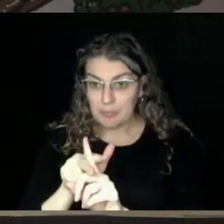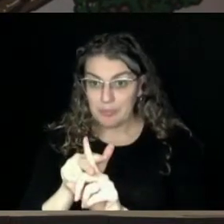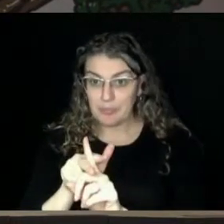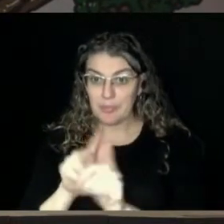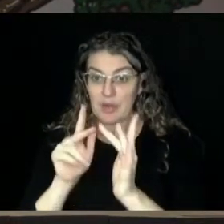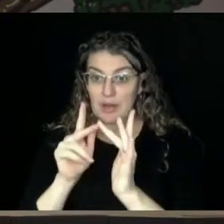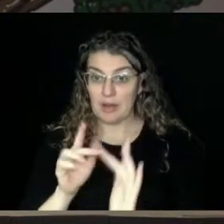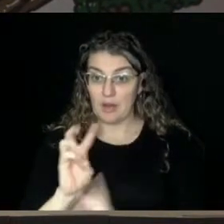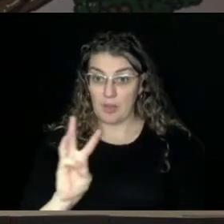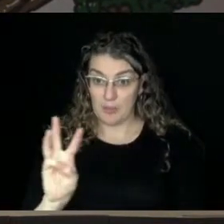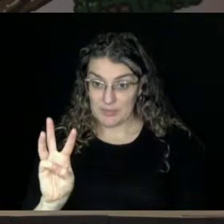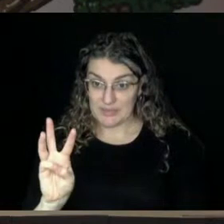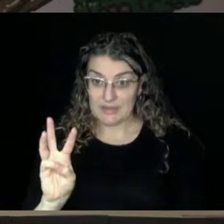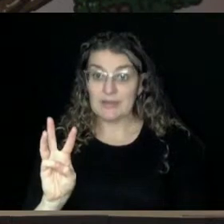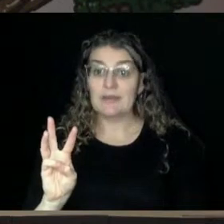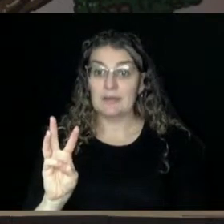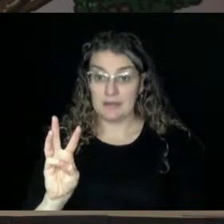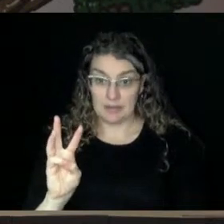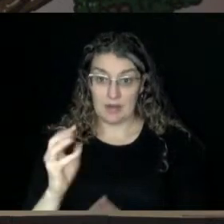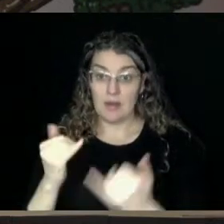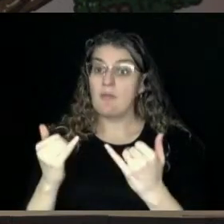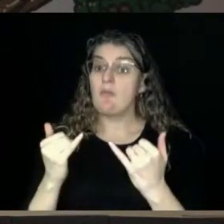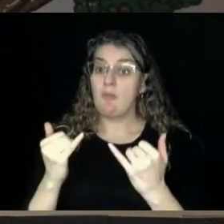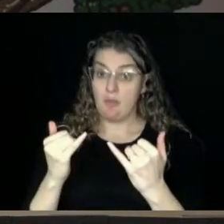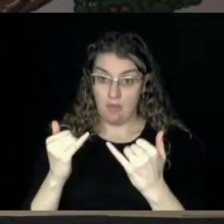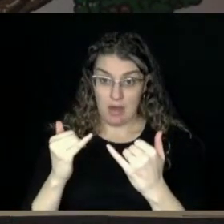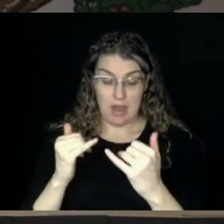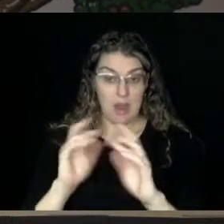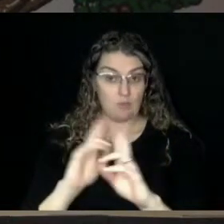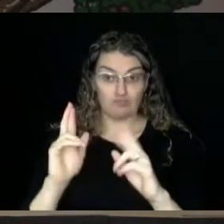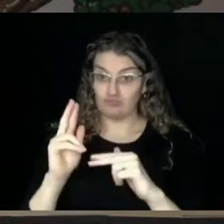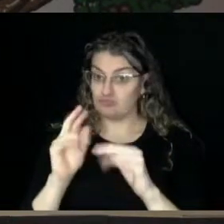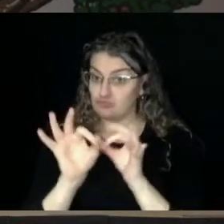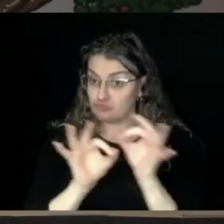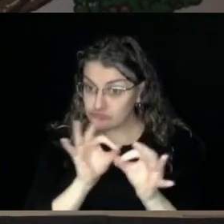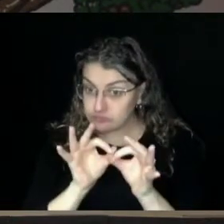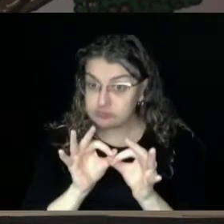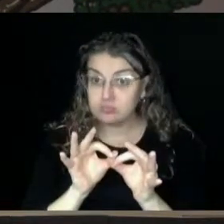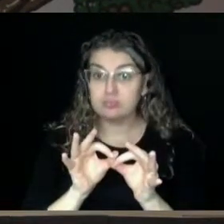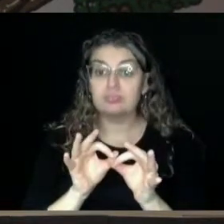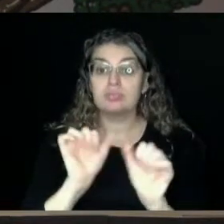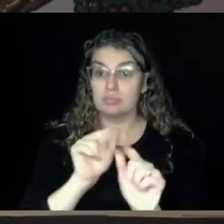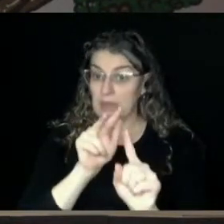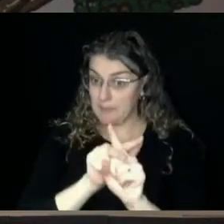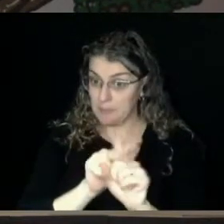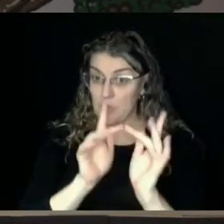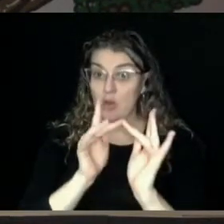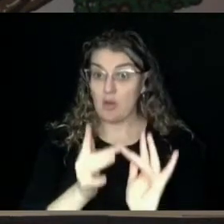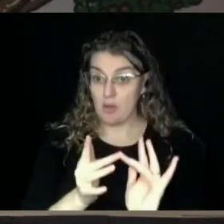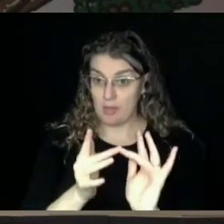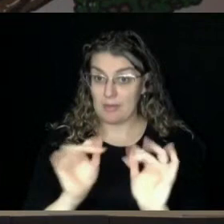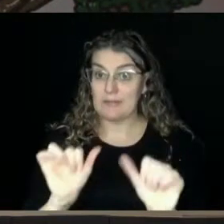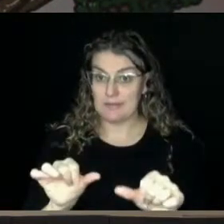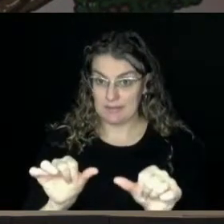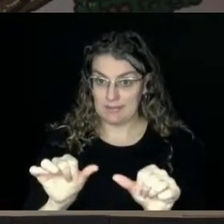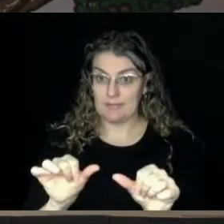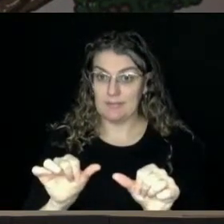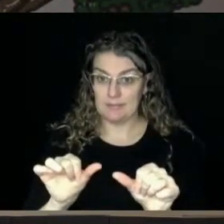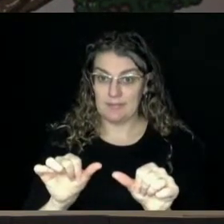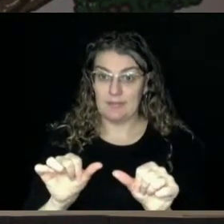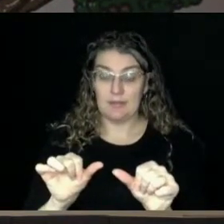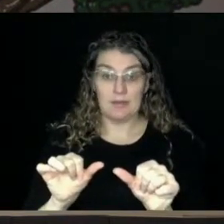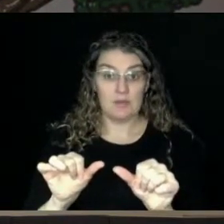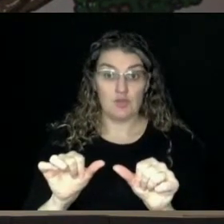and we've completed the build and testing for this platform, which will allow people to book their appointments for vaccination